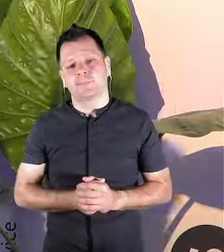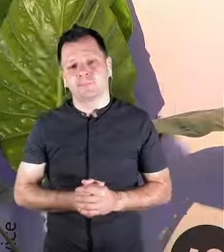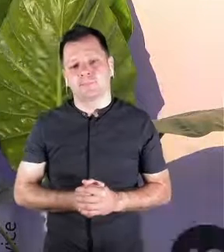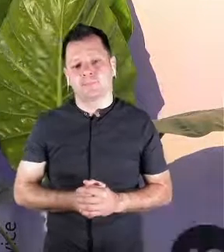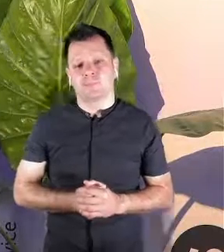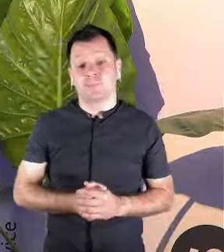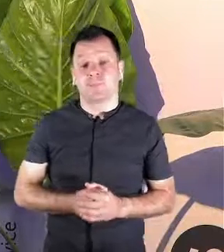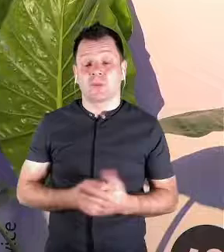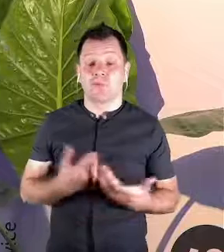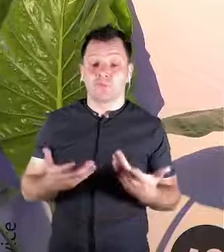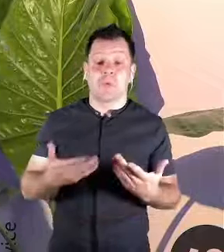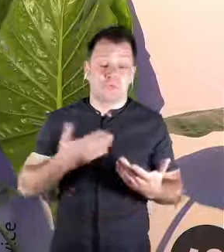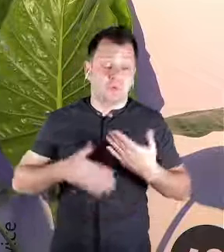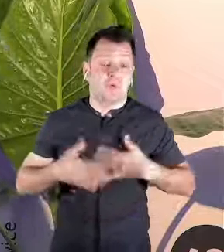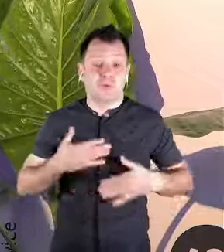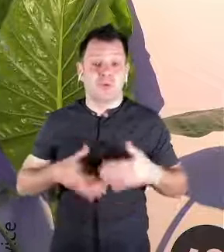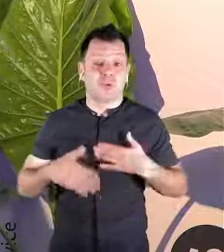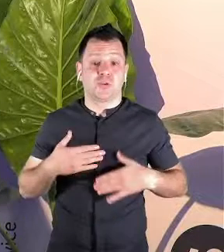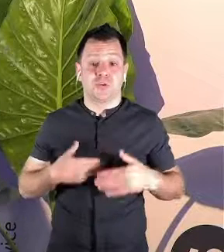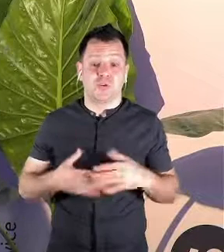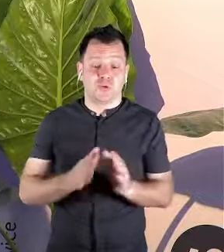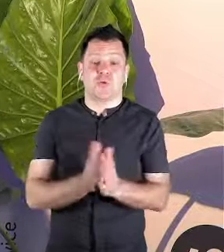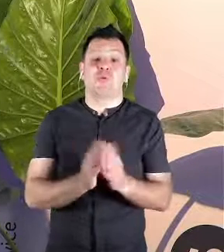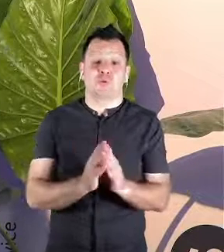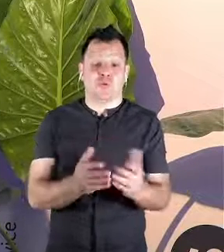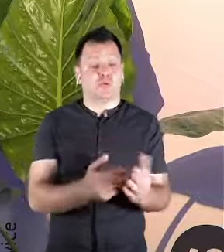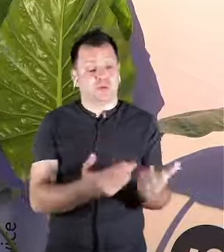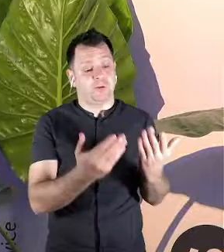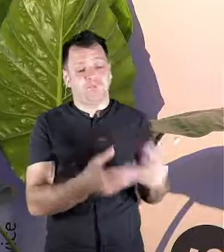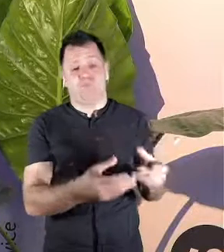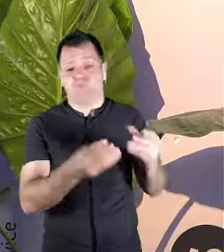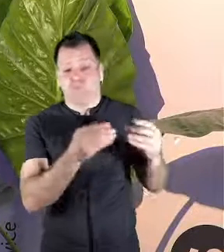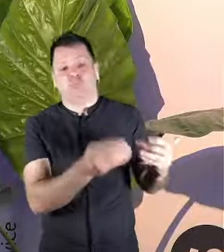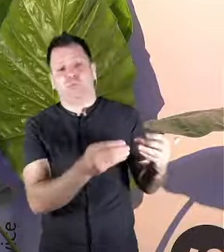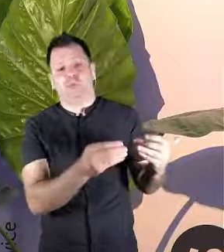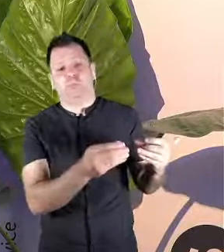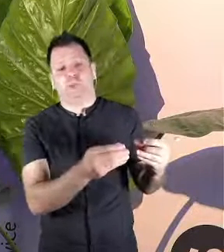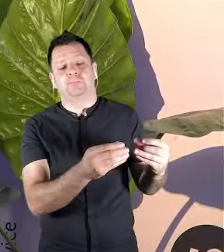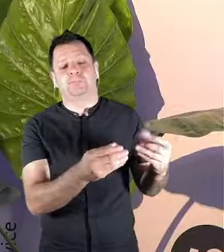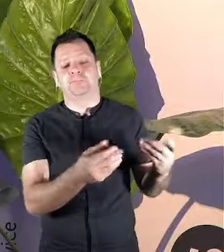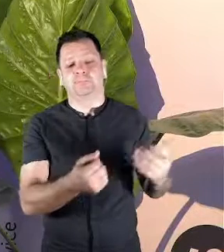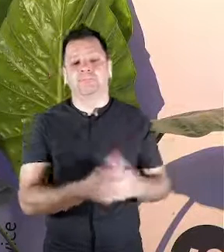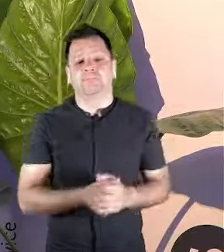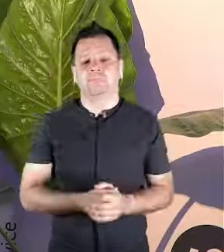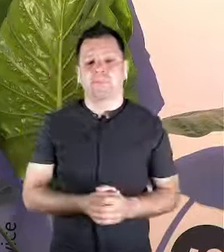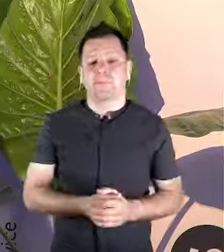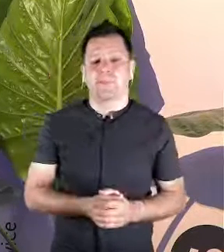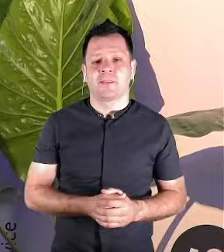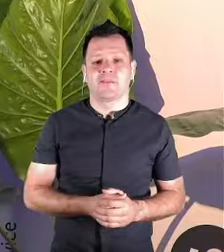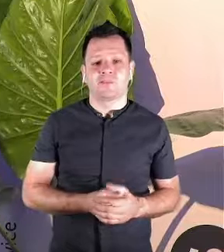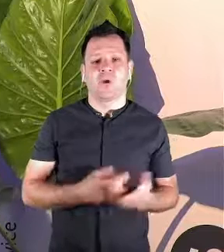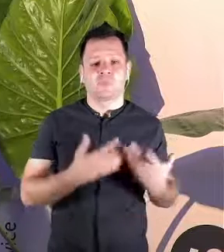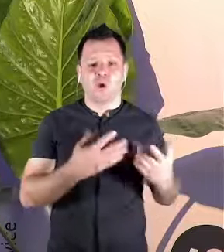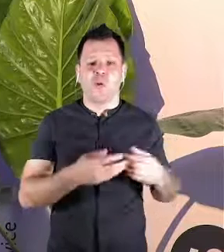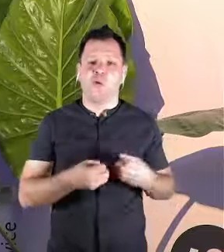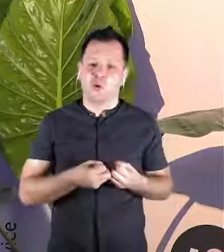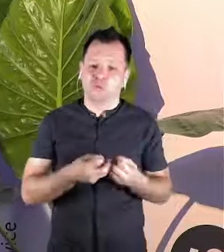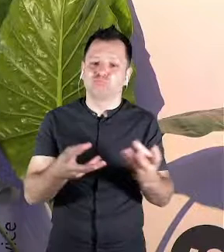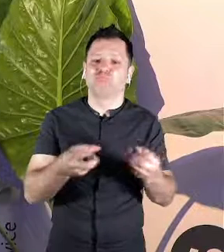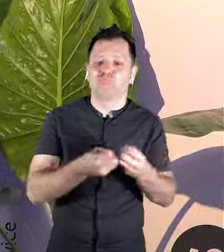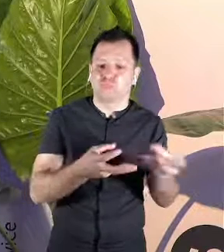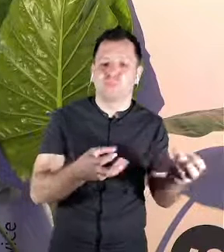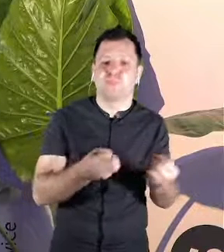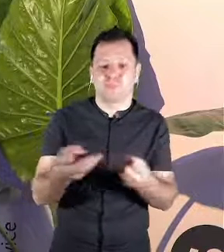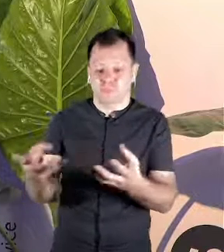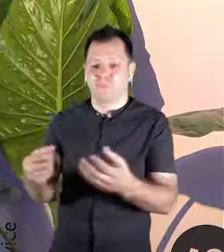here and ask about some interesting elements of the book. So thank you very much for joining us here in the City 360